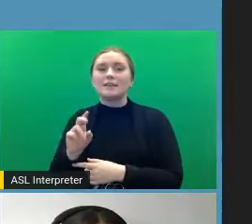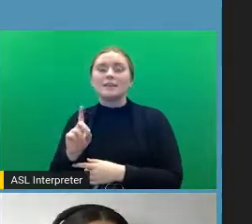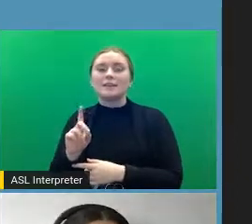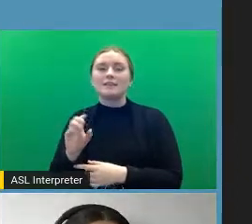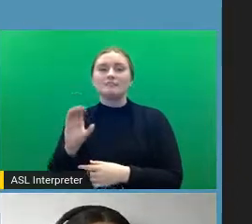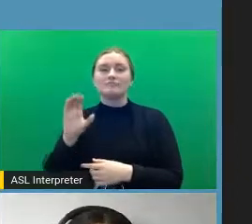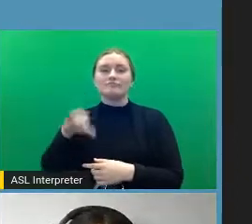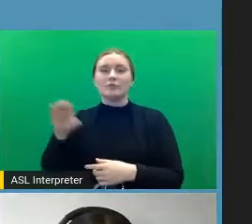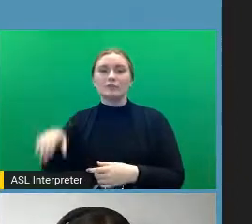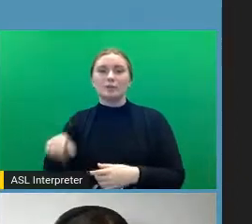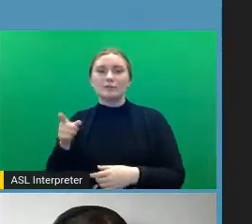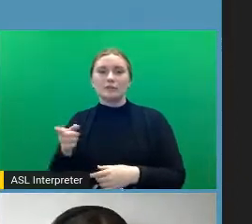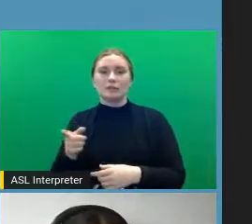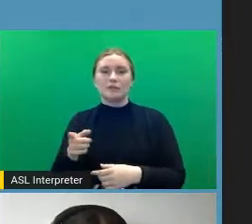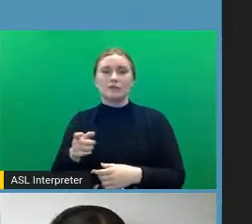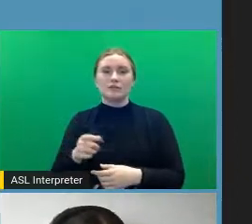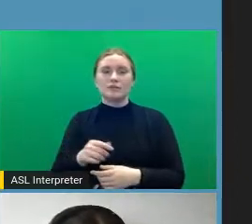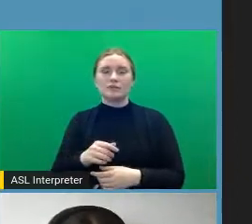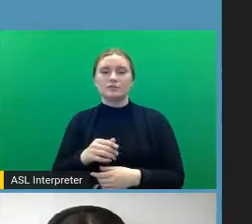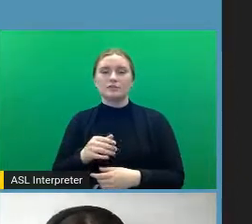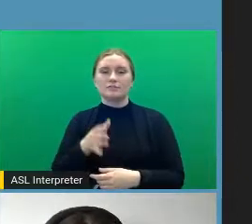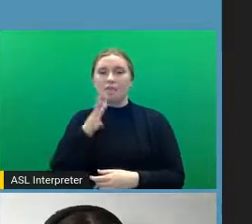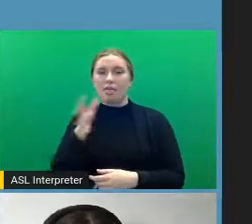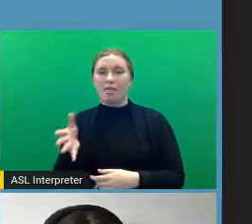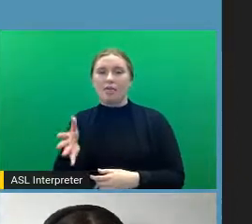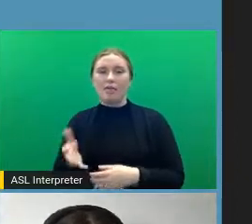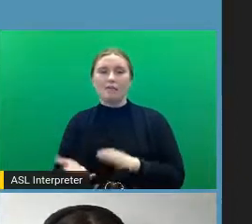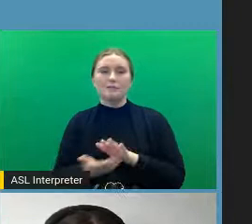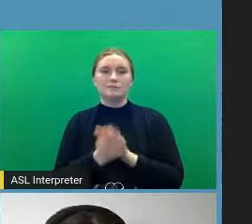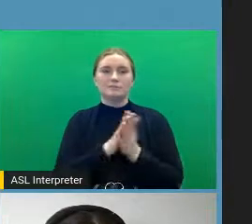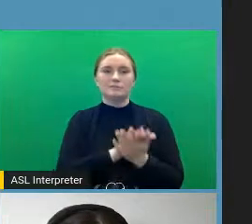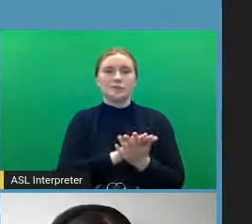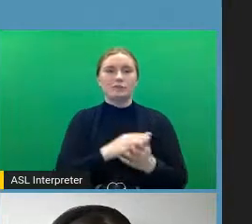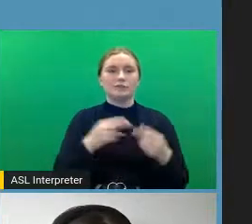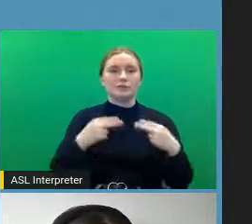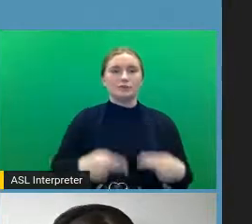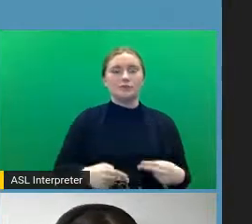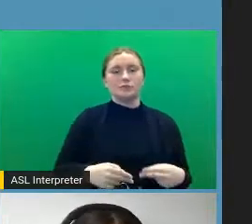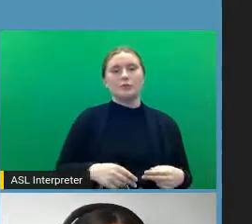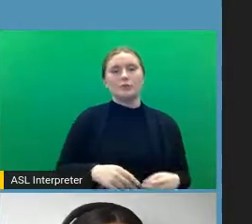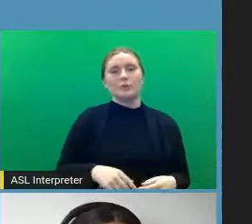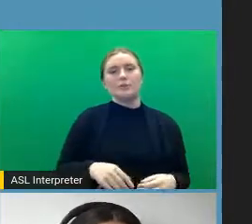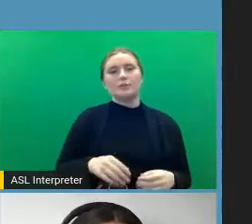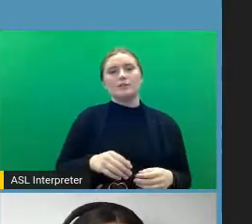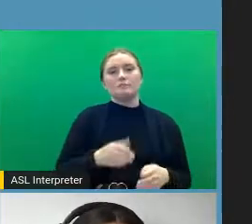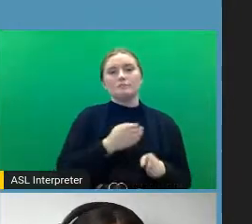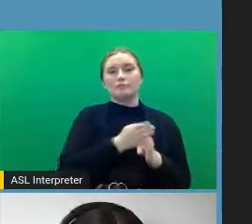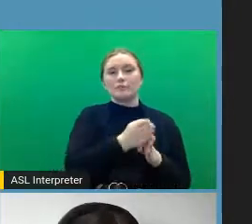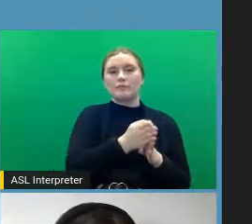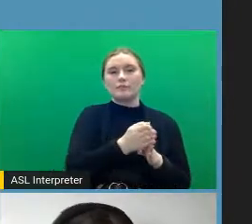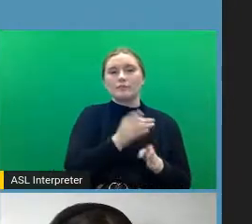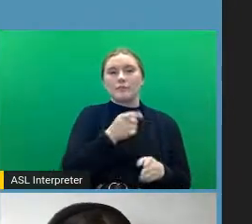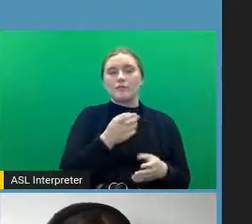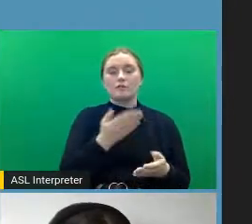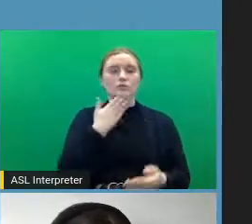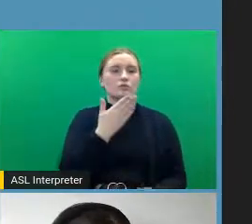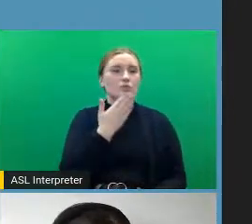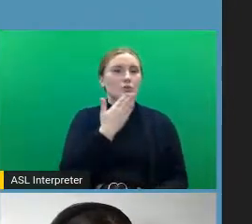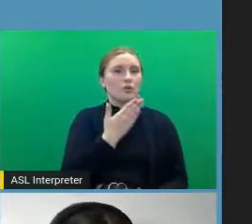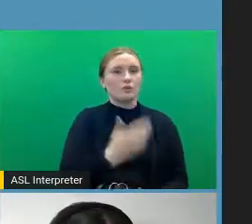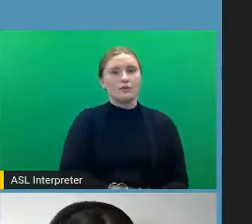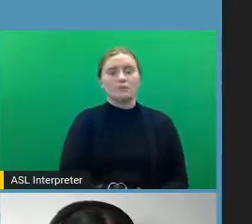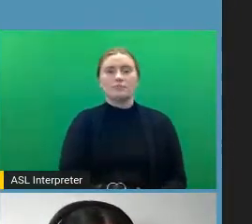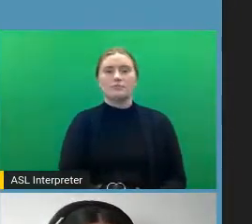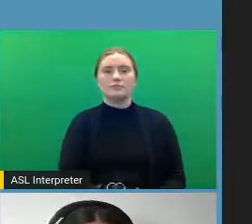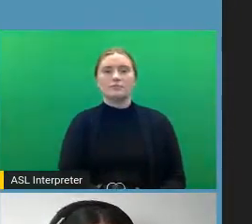professionals. I realized that was a refrain throughout this presentation. Work with human professionals. They're very good. Smart humans